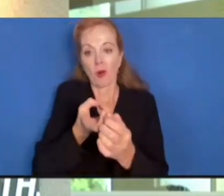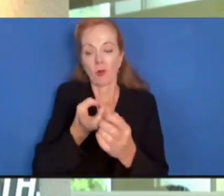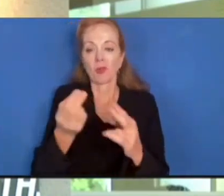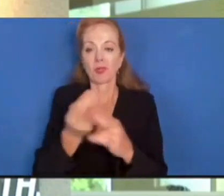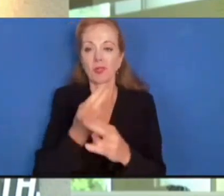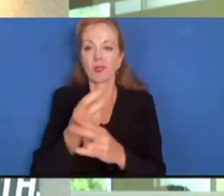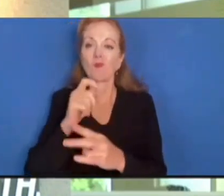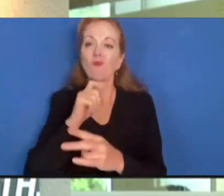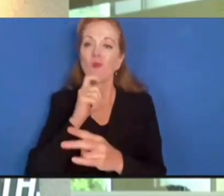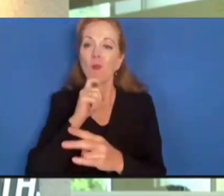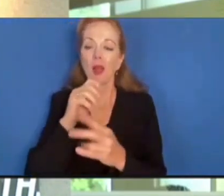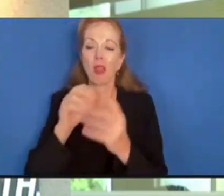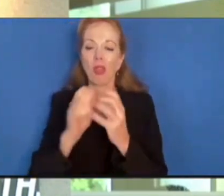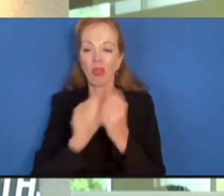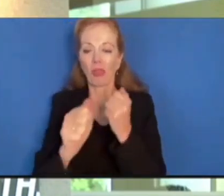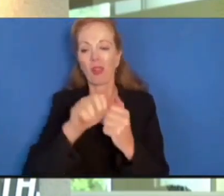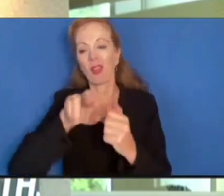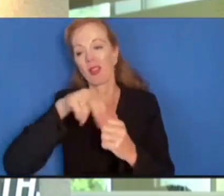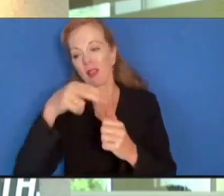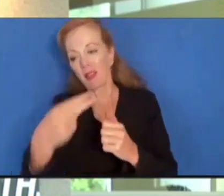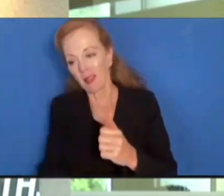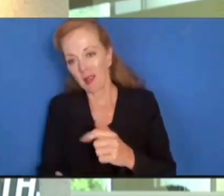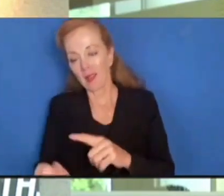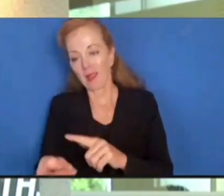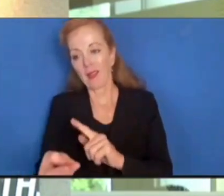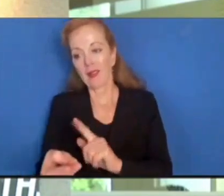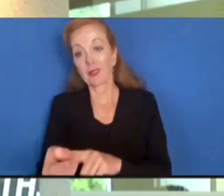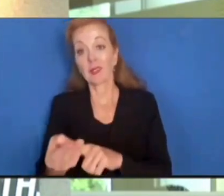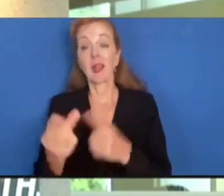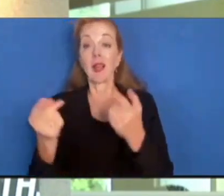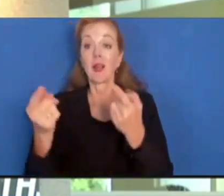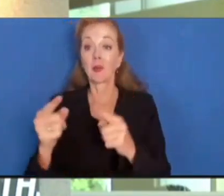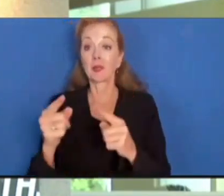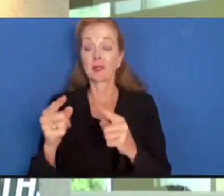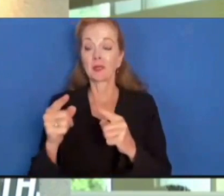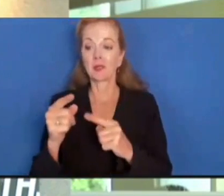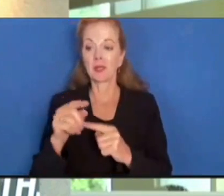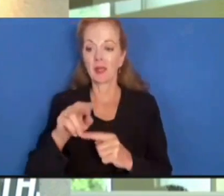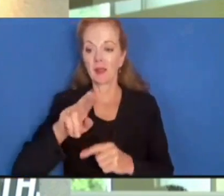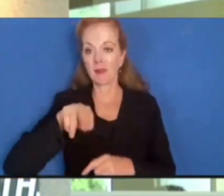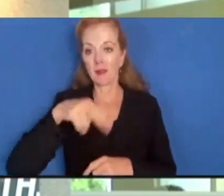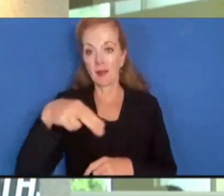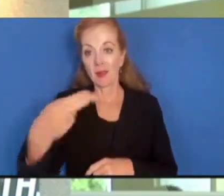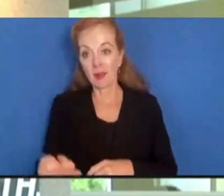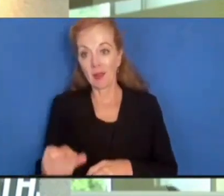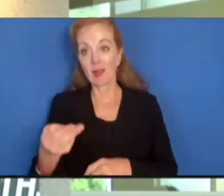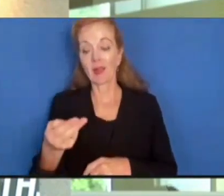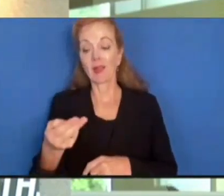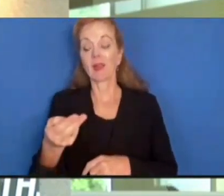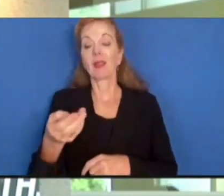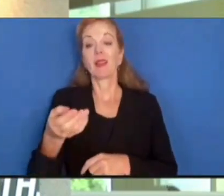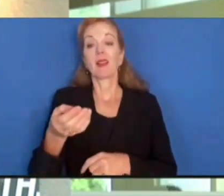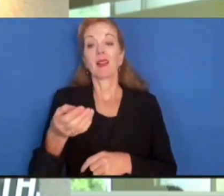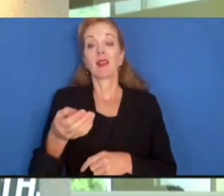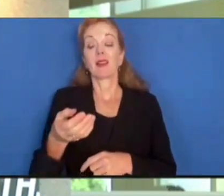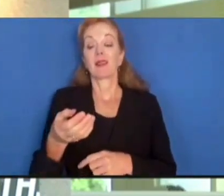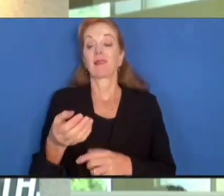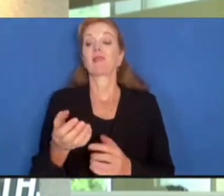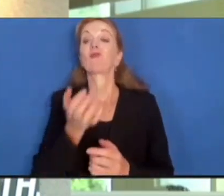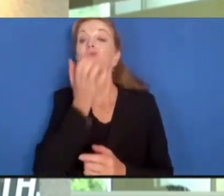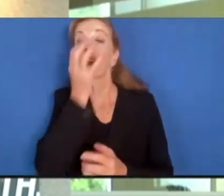and the trailer hitch actually came out of the truck. But what ended up happening is as it tumbled, it ended up in the grass, facing up with the